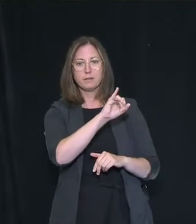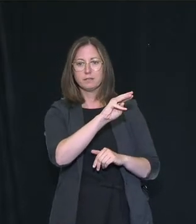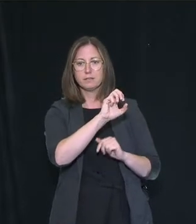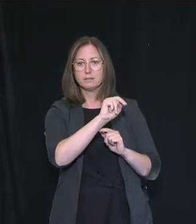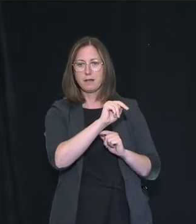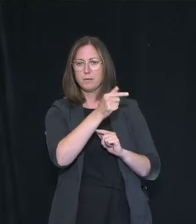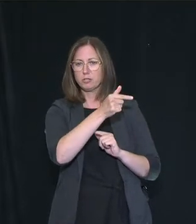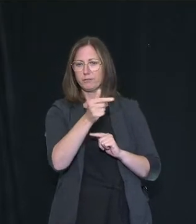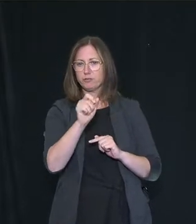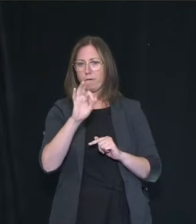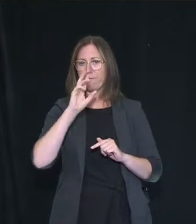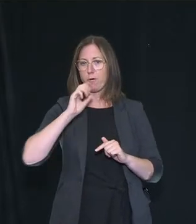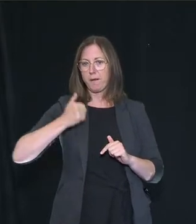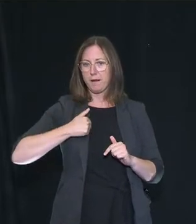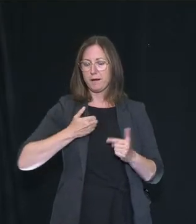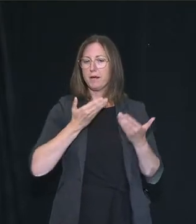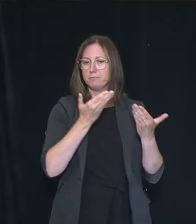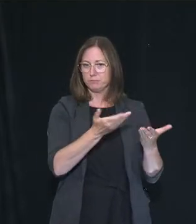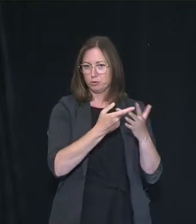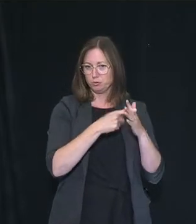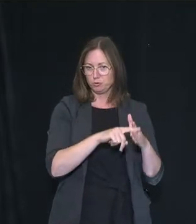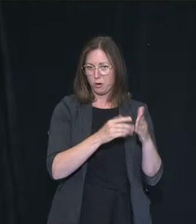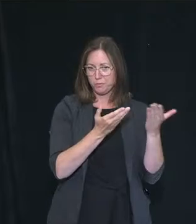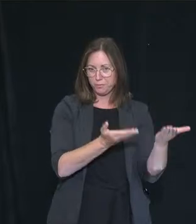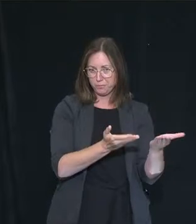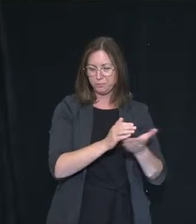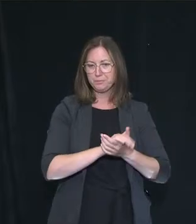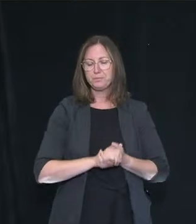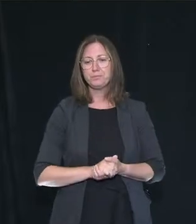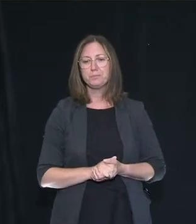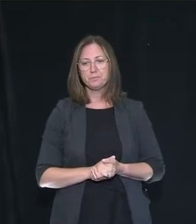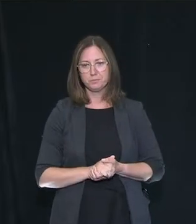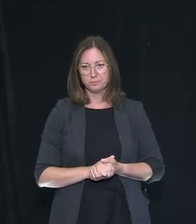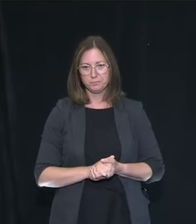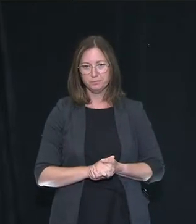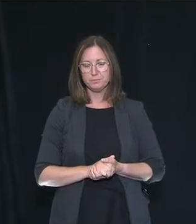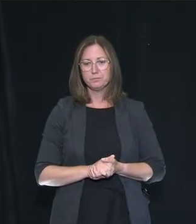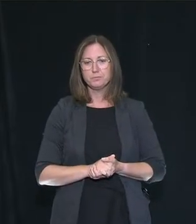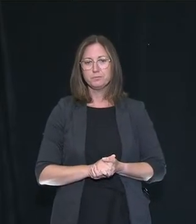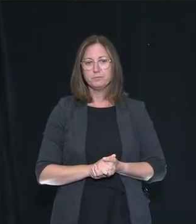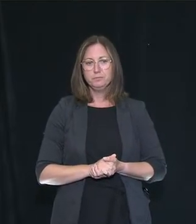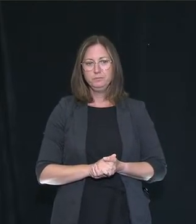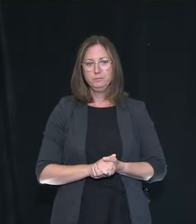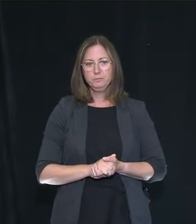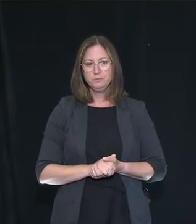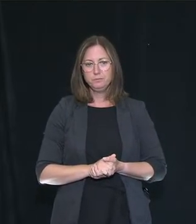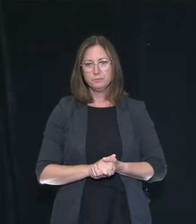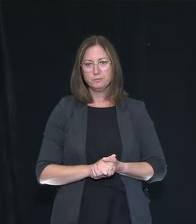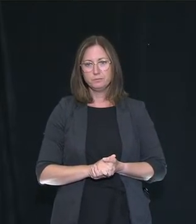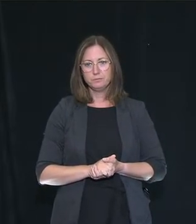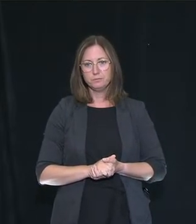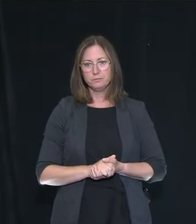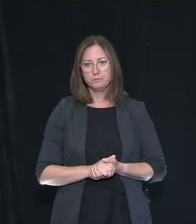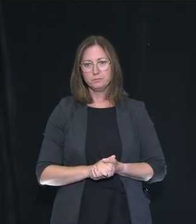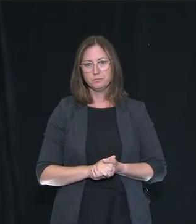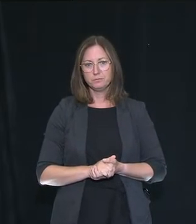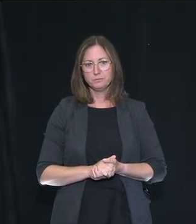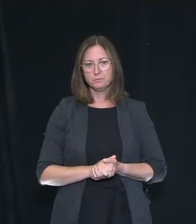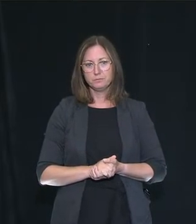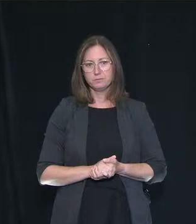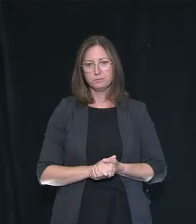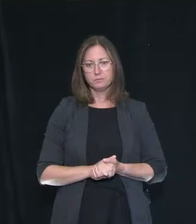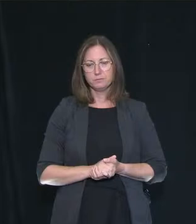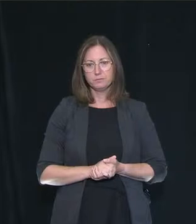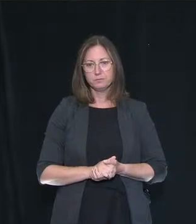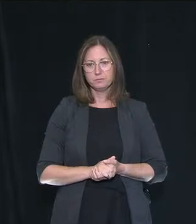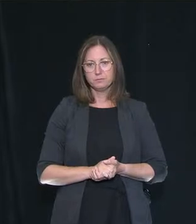Governor-General of Canada, to take the floor. I would now ask the Governor-General, Her Excellency, the Right Honourable Mary Simon, to offer her address.